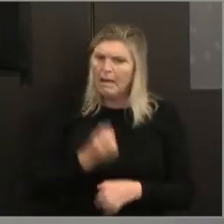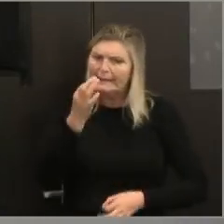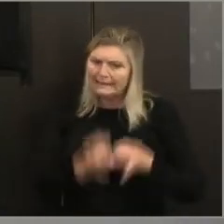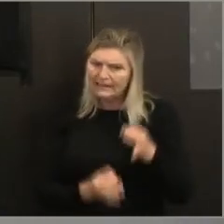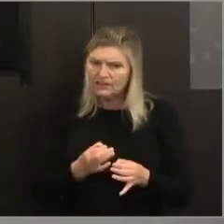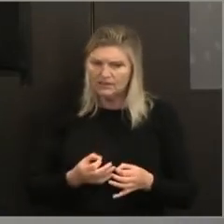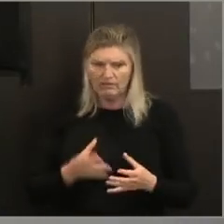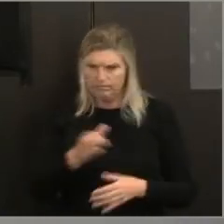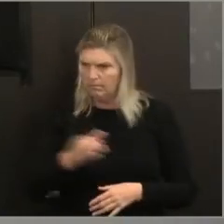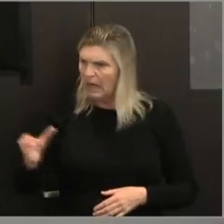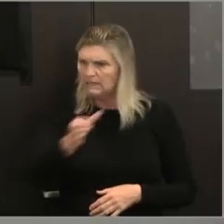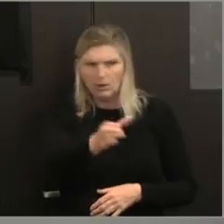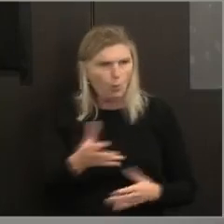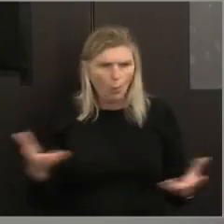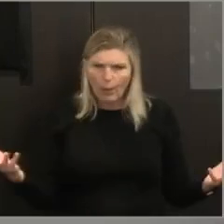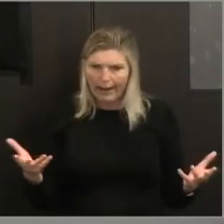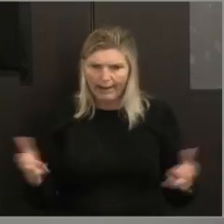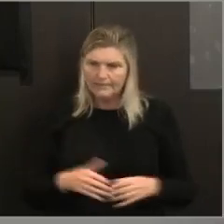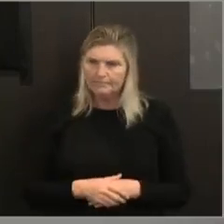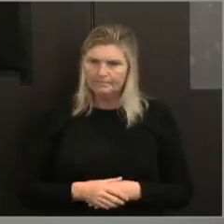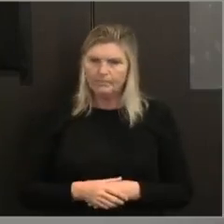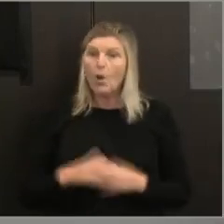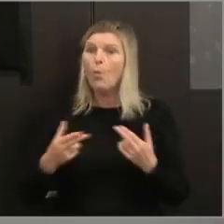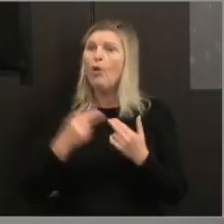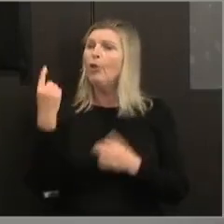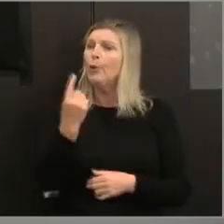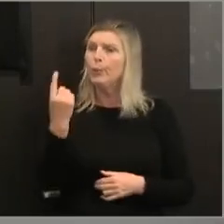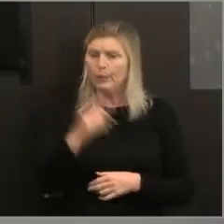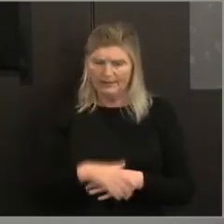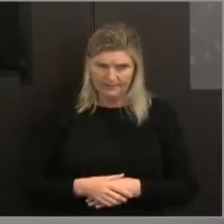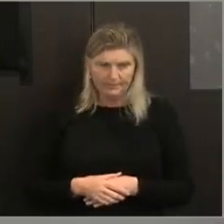of tamariki mokopuna rangatahi.